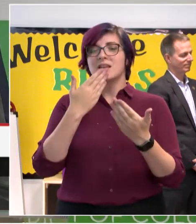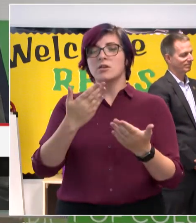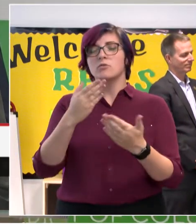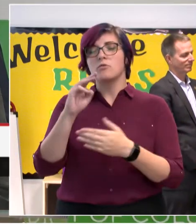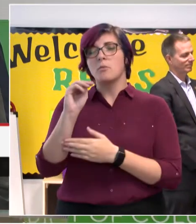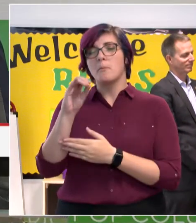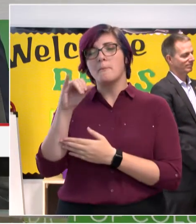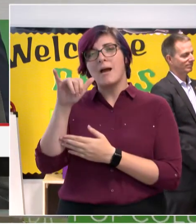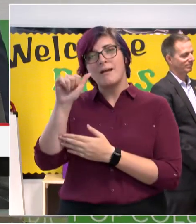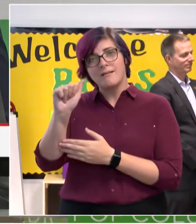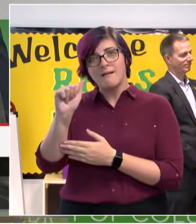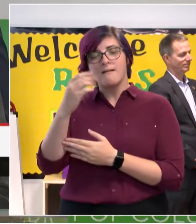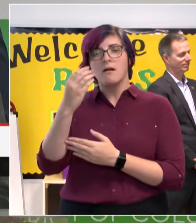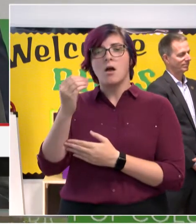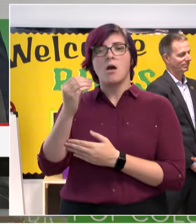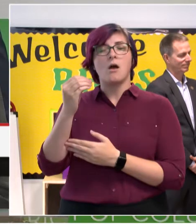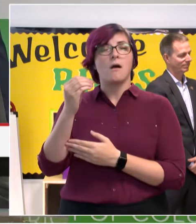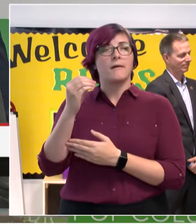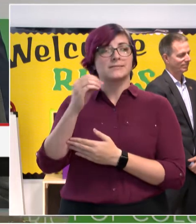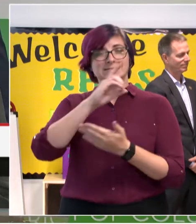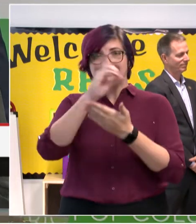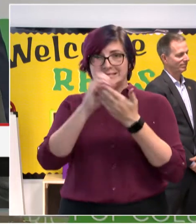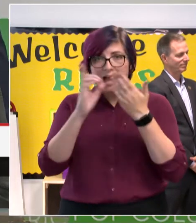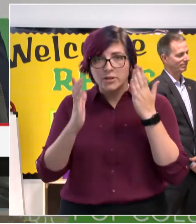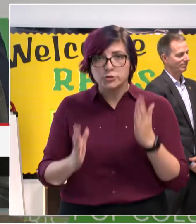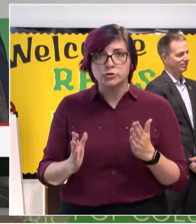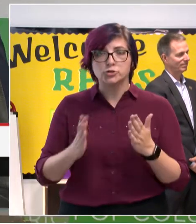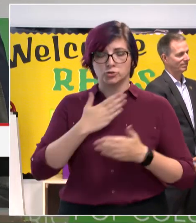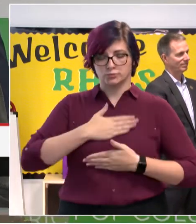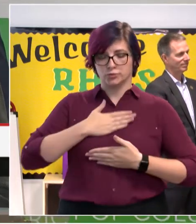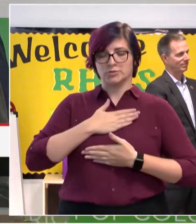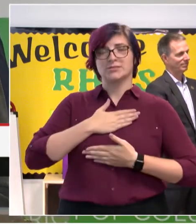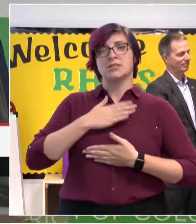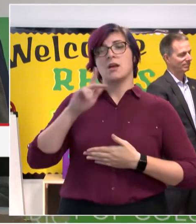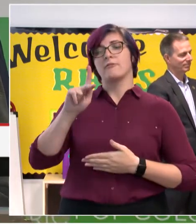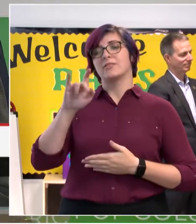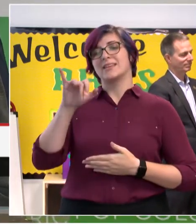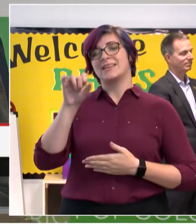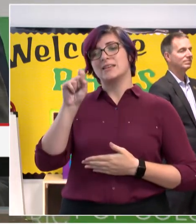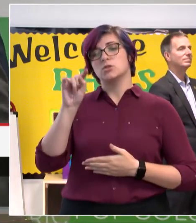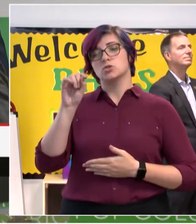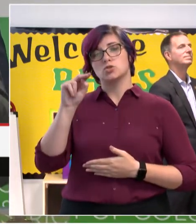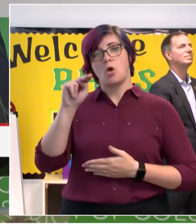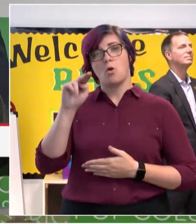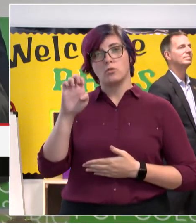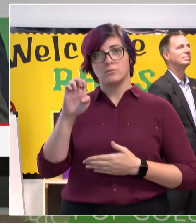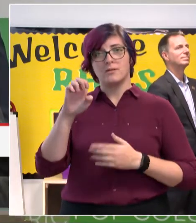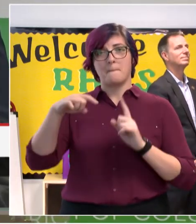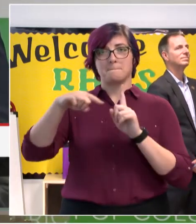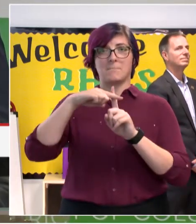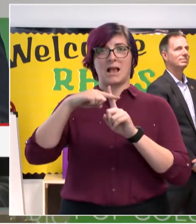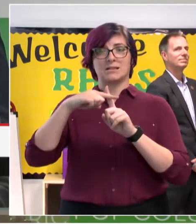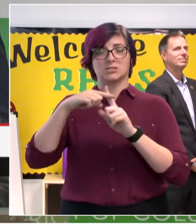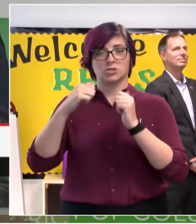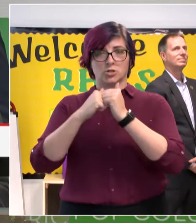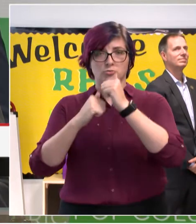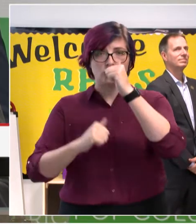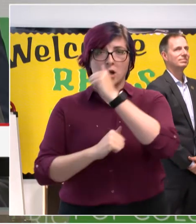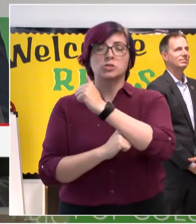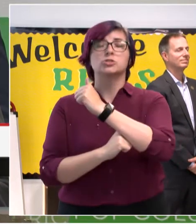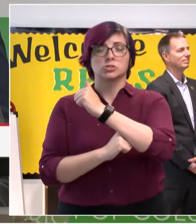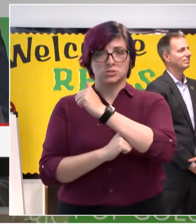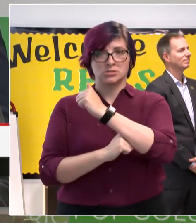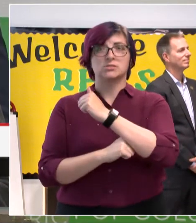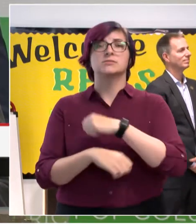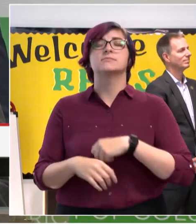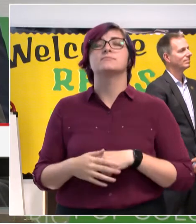Mock Group designers. Our appreciation also goes to Keystone Plus Construction as our general contractor. I